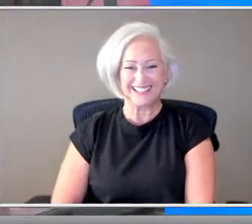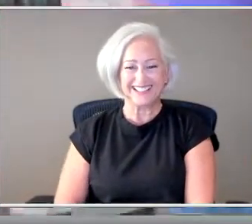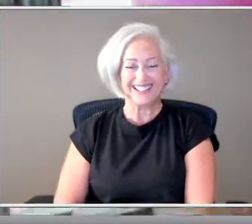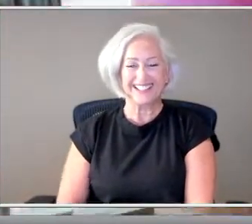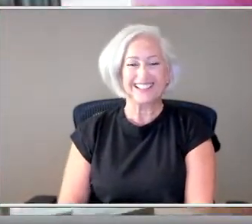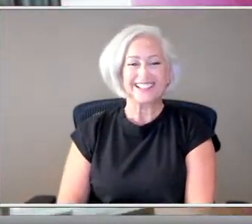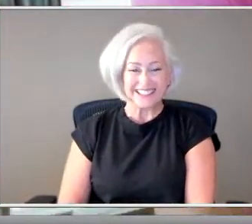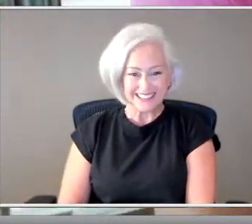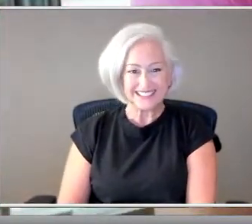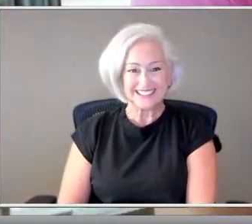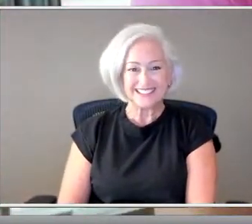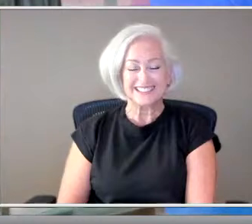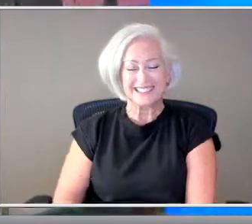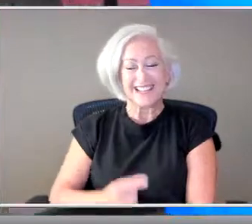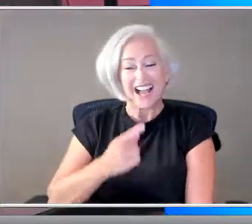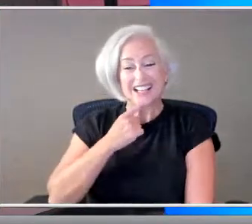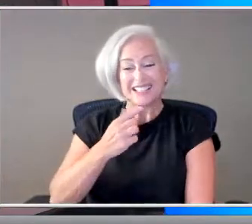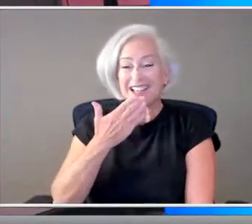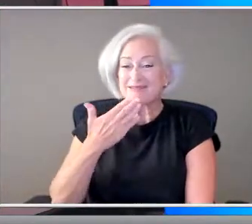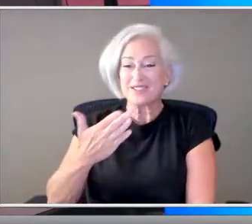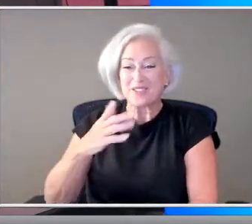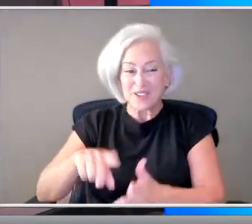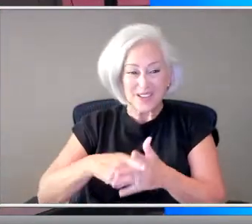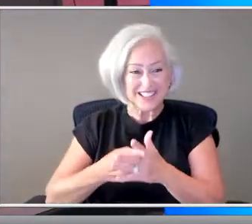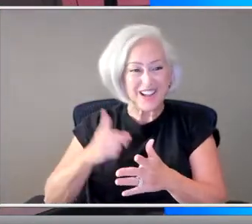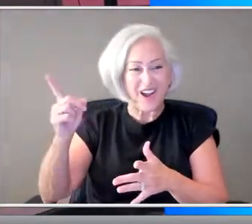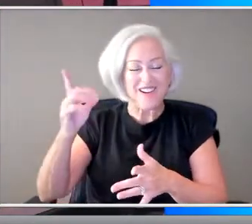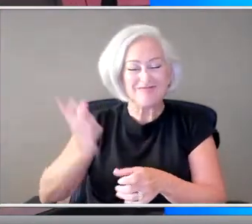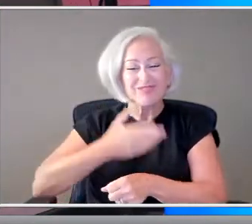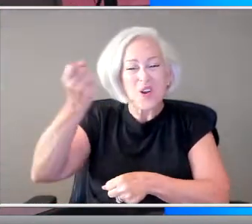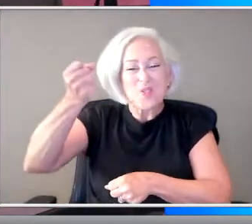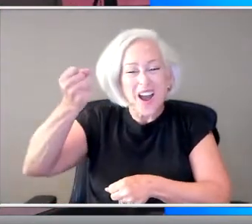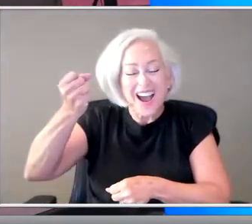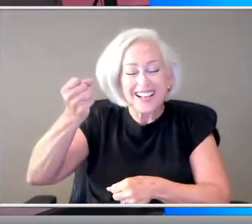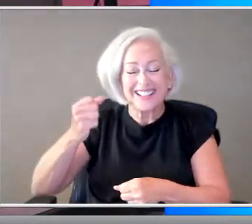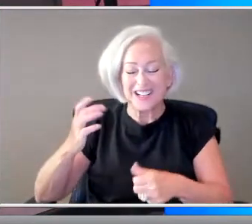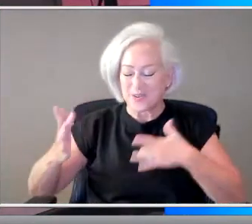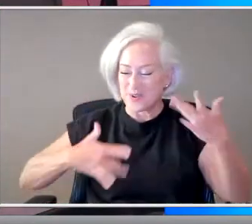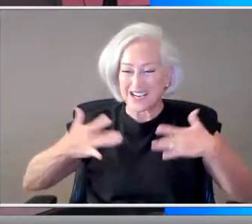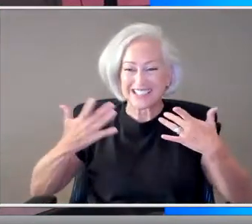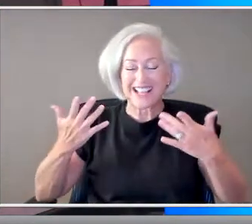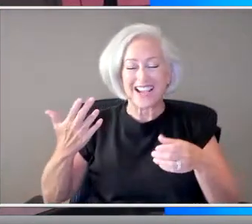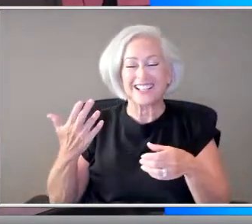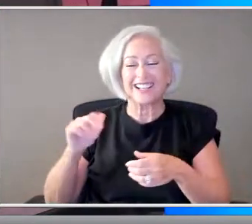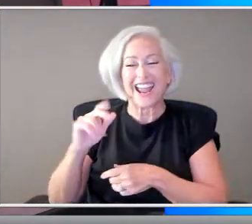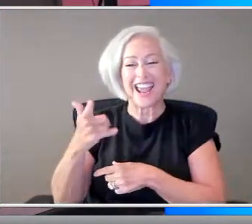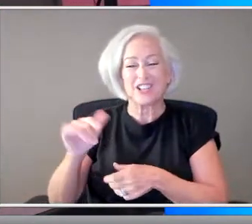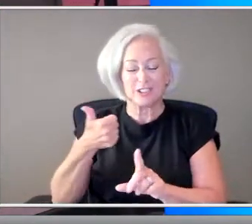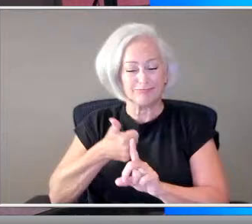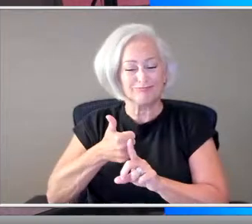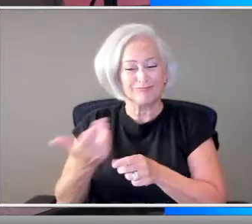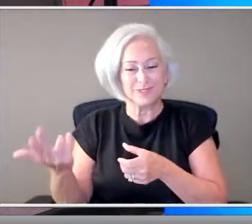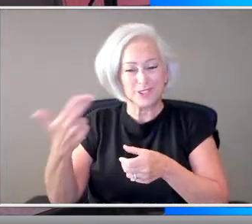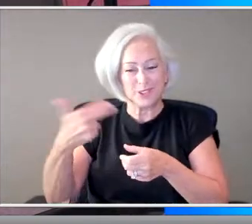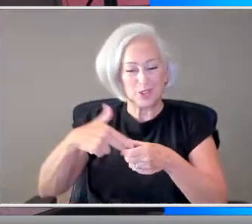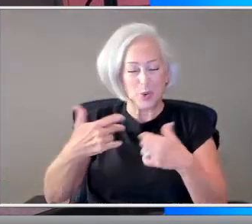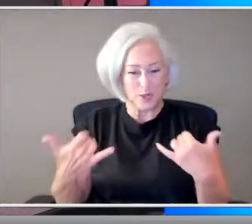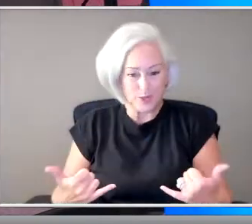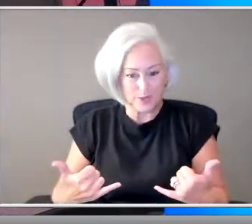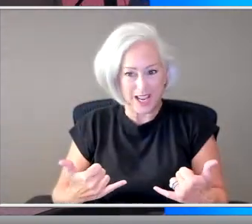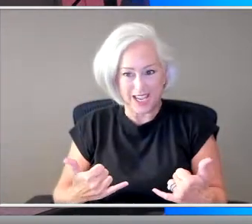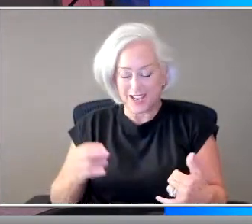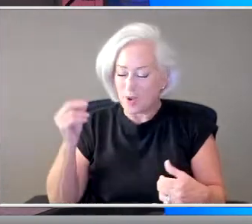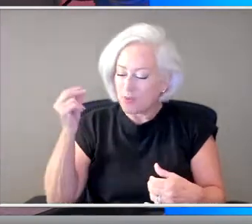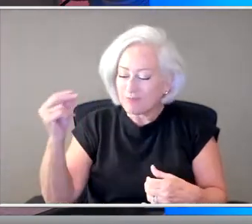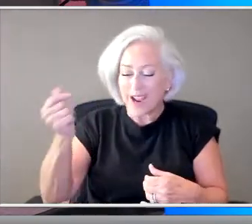Well, I'd say that's a pretty good start. You won. We are thrilled to have Angela in the studio with us today. And Angela, right out of the gate, congratulations